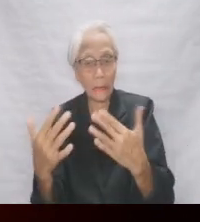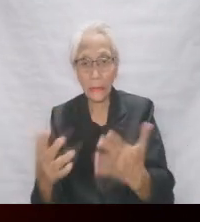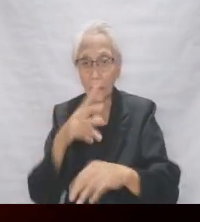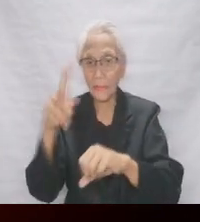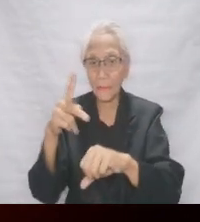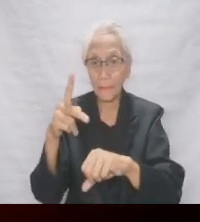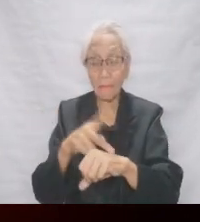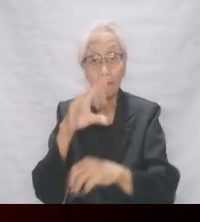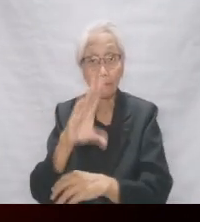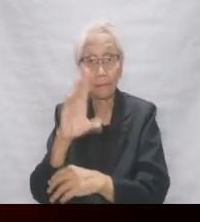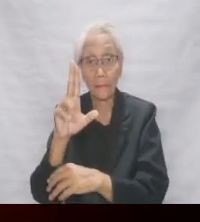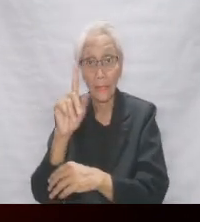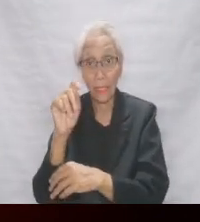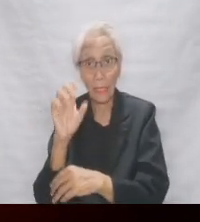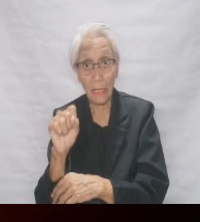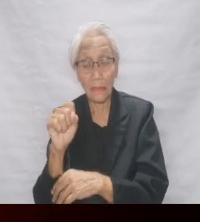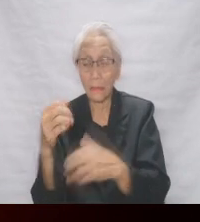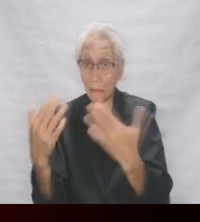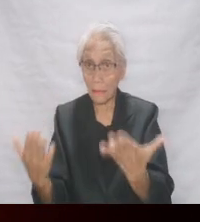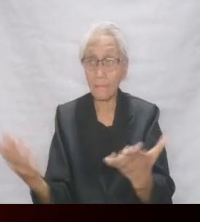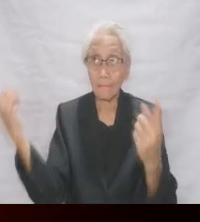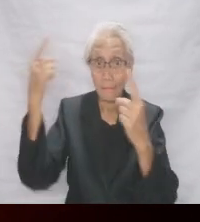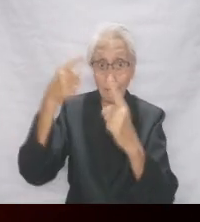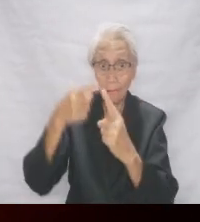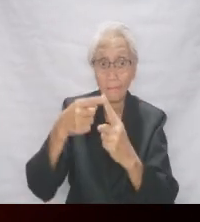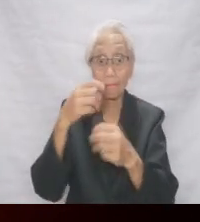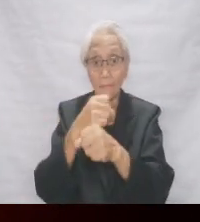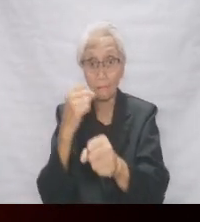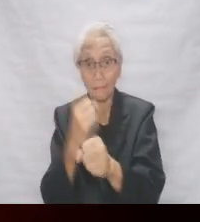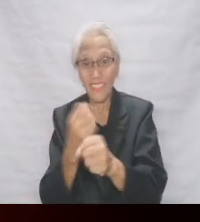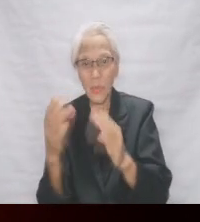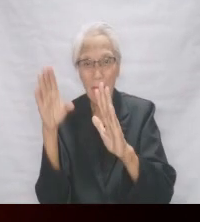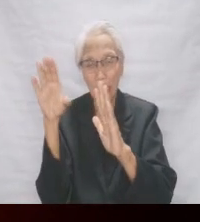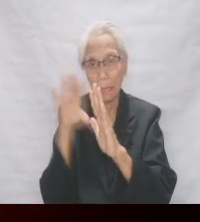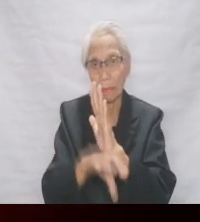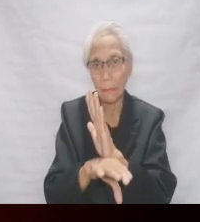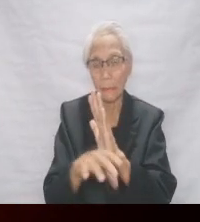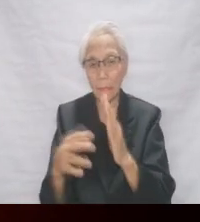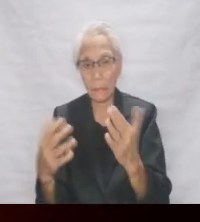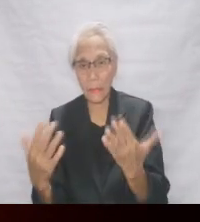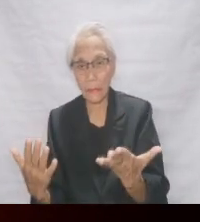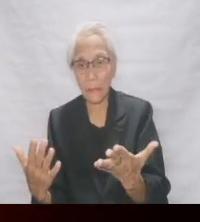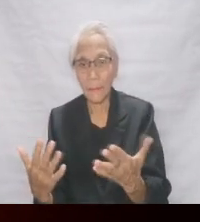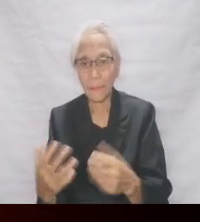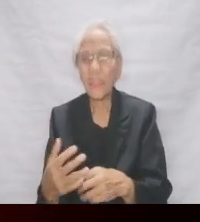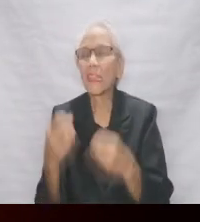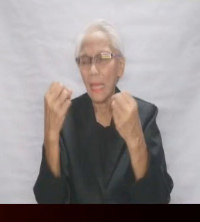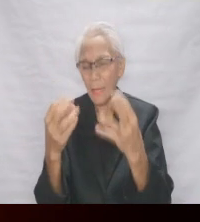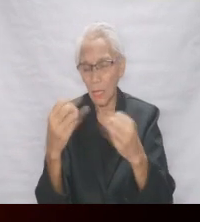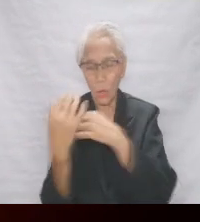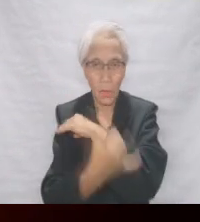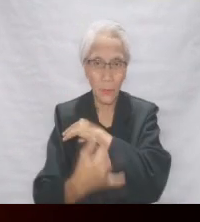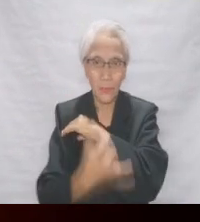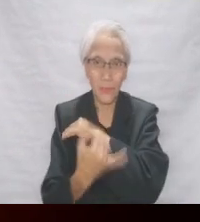unknown until they make the headlines with, of course, a criminal beat to them. Ang dami po niyan sa probinsya, mga